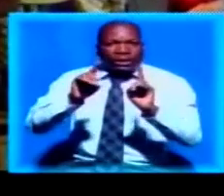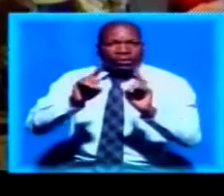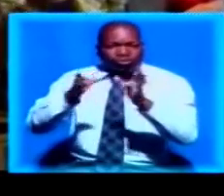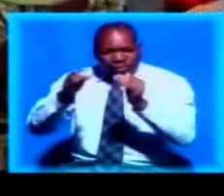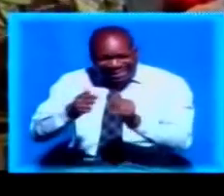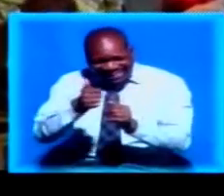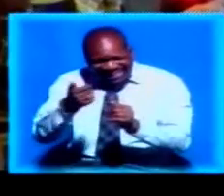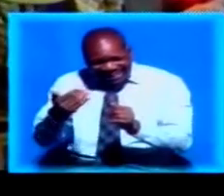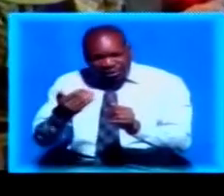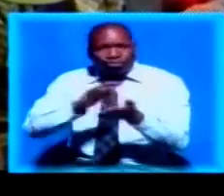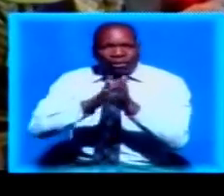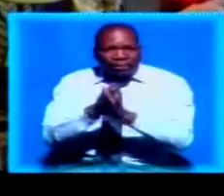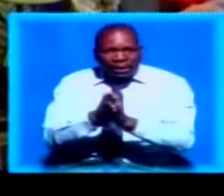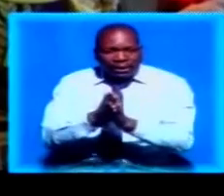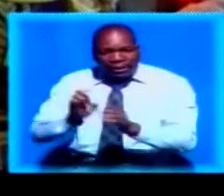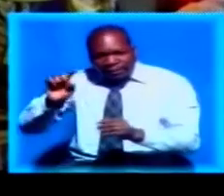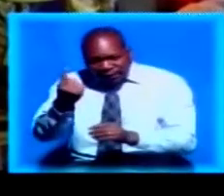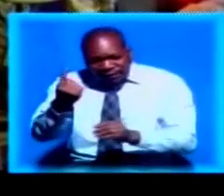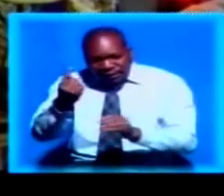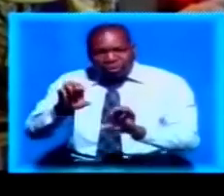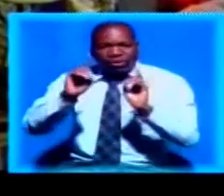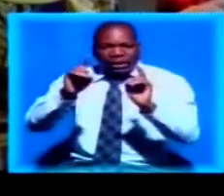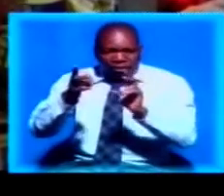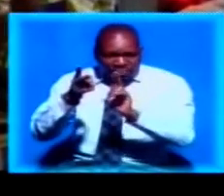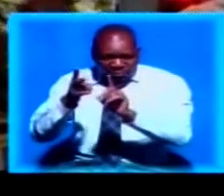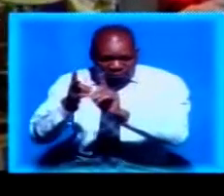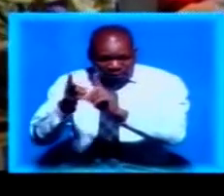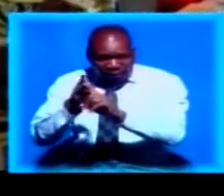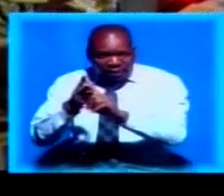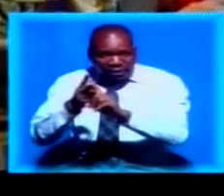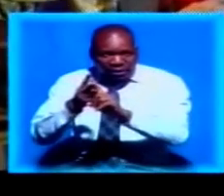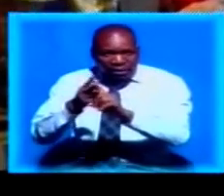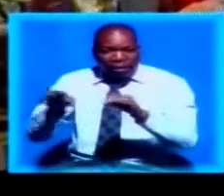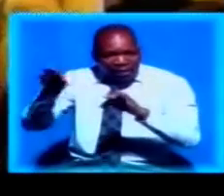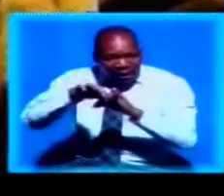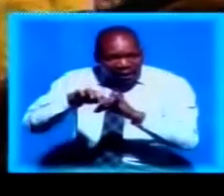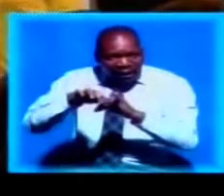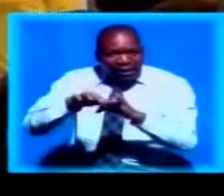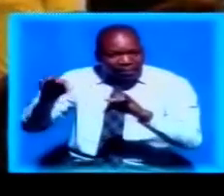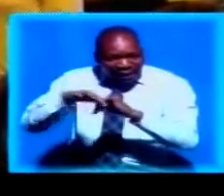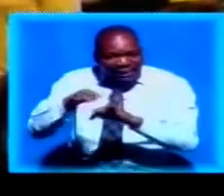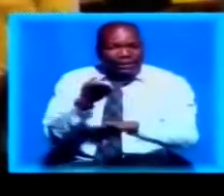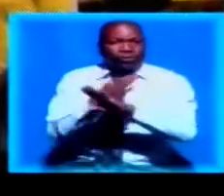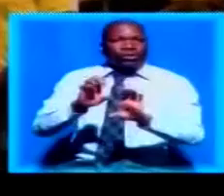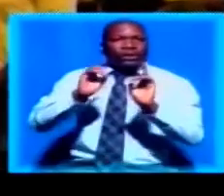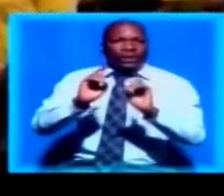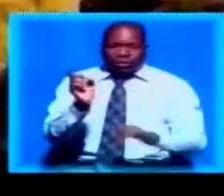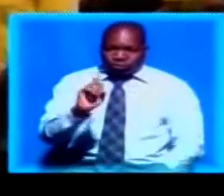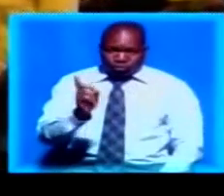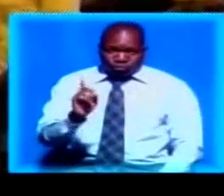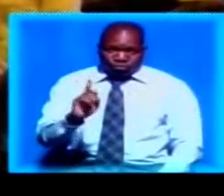Marriage also comes after education. Before education, no marriage.